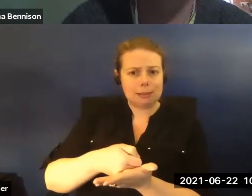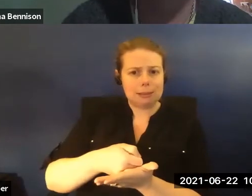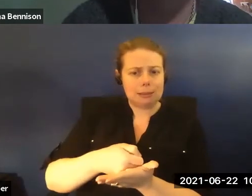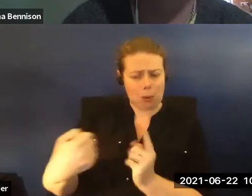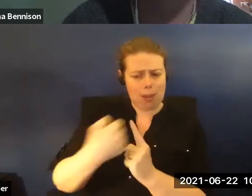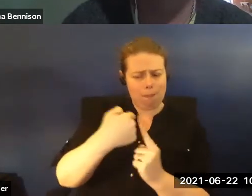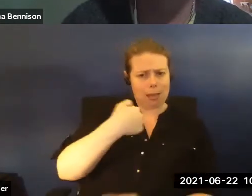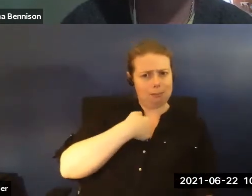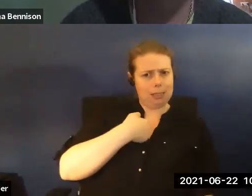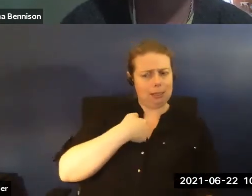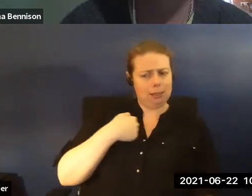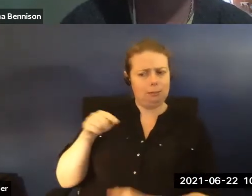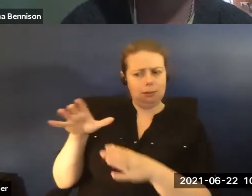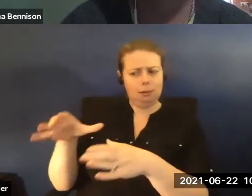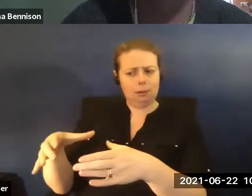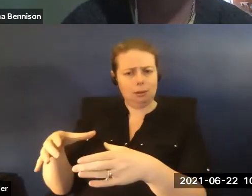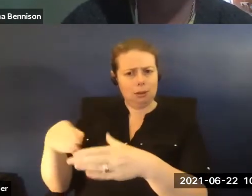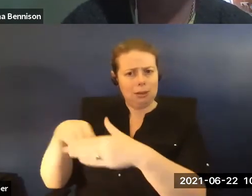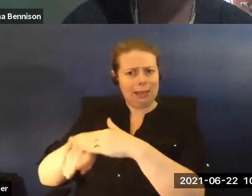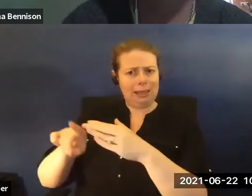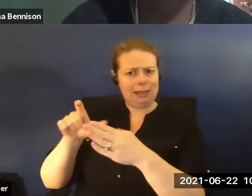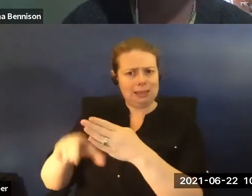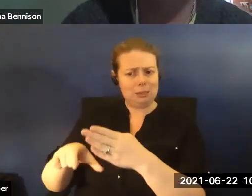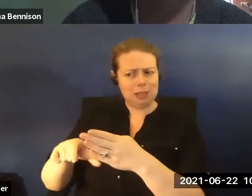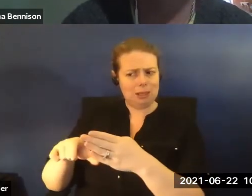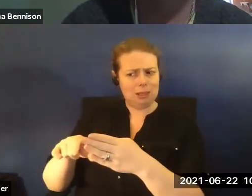impact? Because you think about it, it's on flat on the surface,